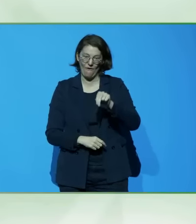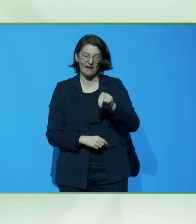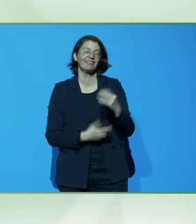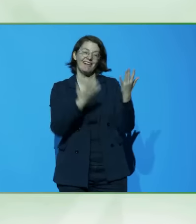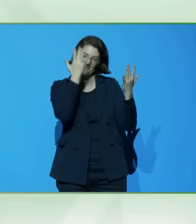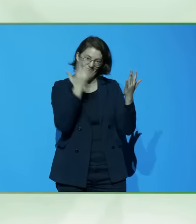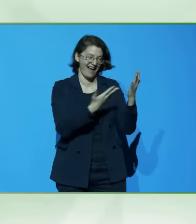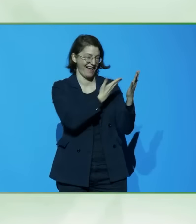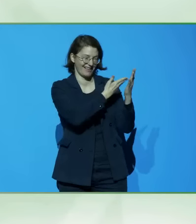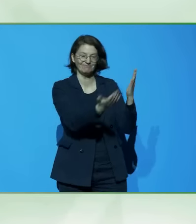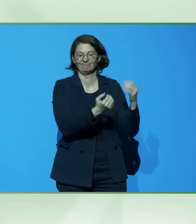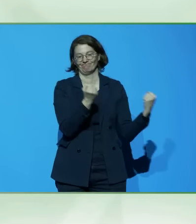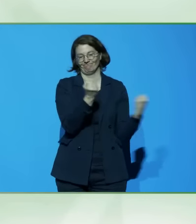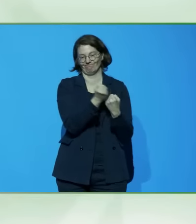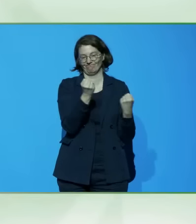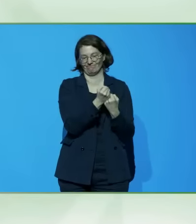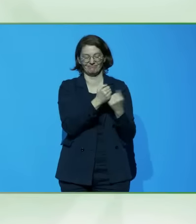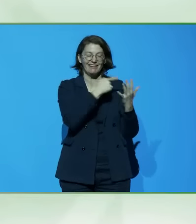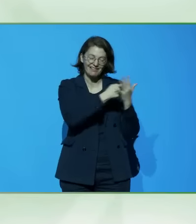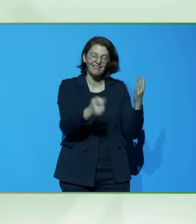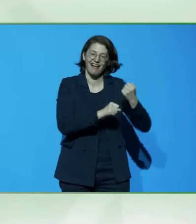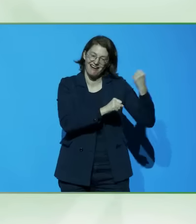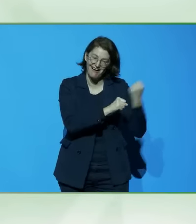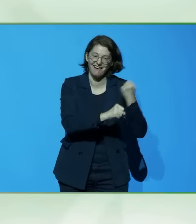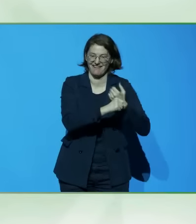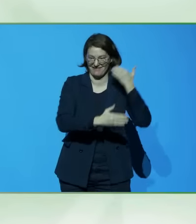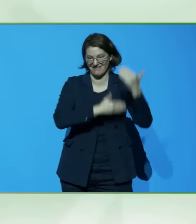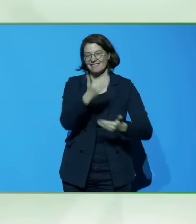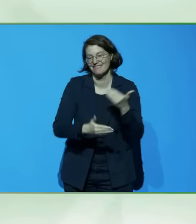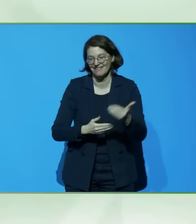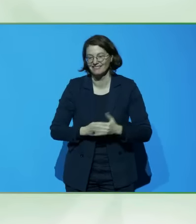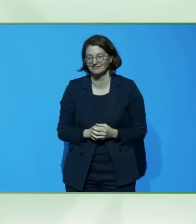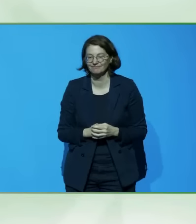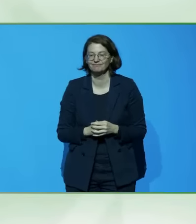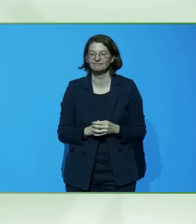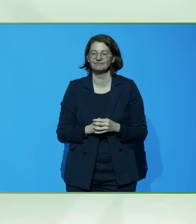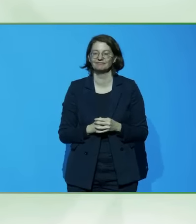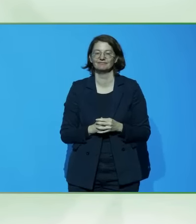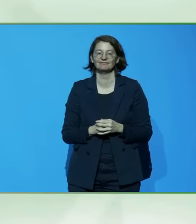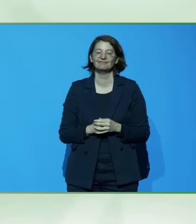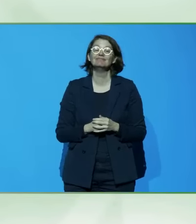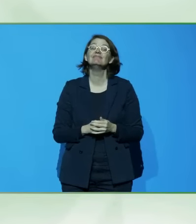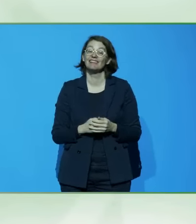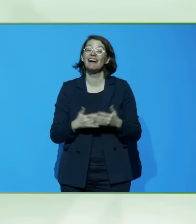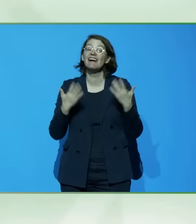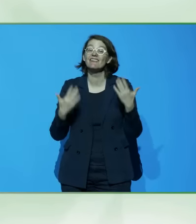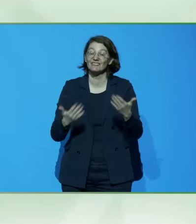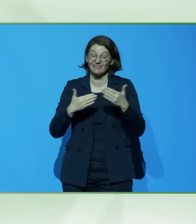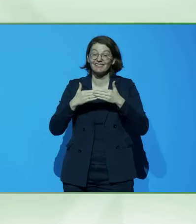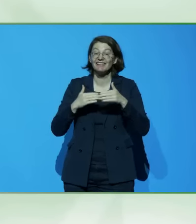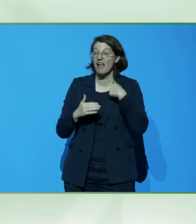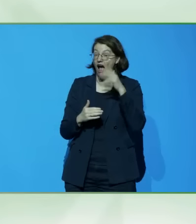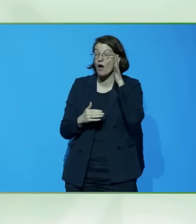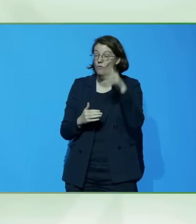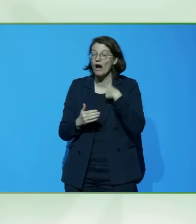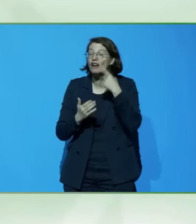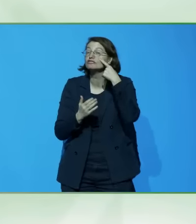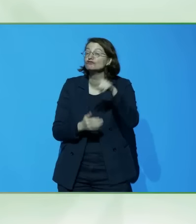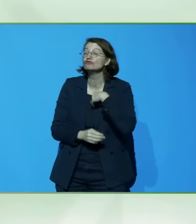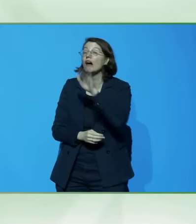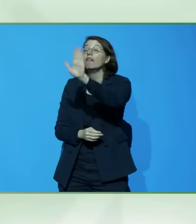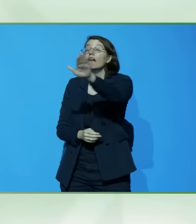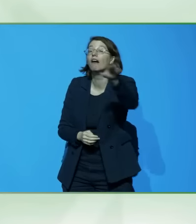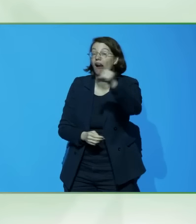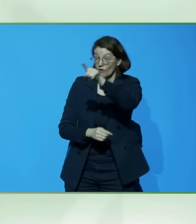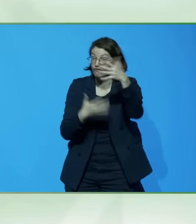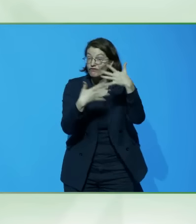for everything you do. And you know what? Over the next 3 days, I will come and I will check your phone. You'll have to show me those messages. So you might